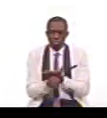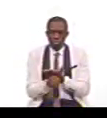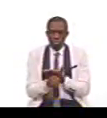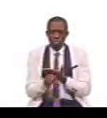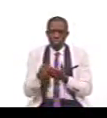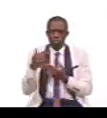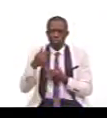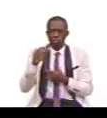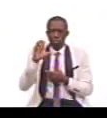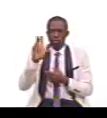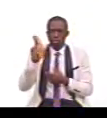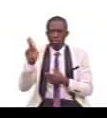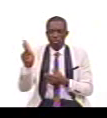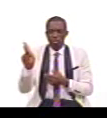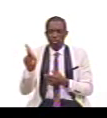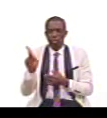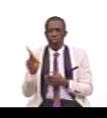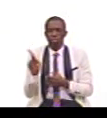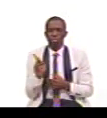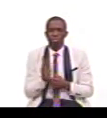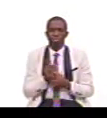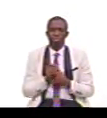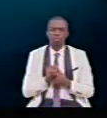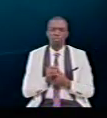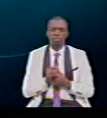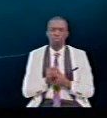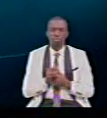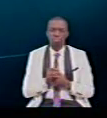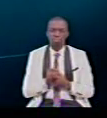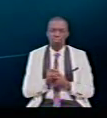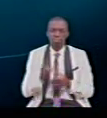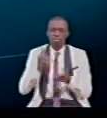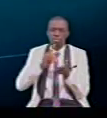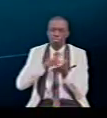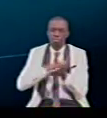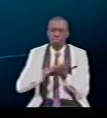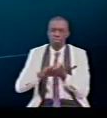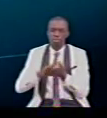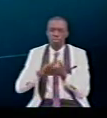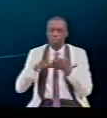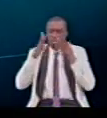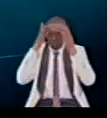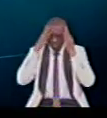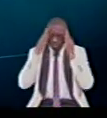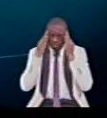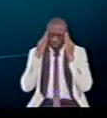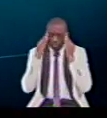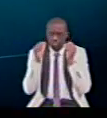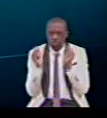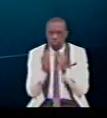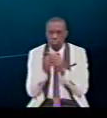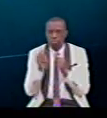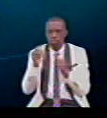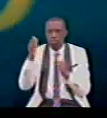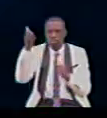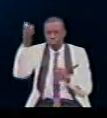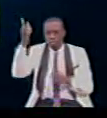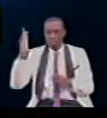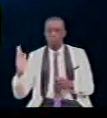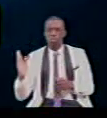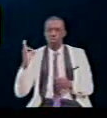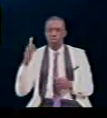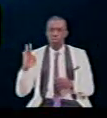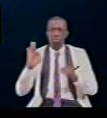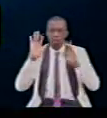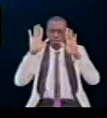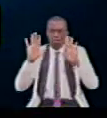Crusade with kumoni gck in the fine enculture with a god of Miracles from